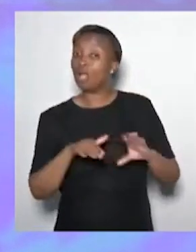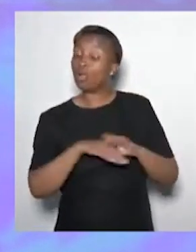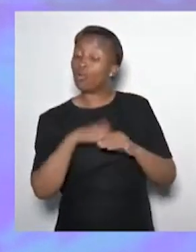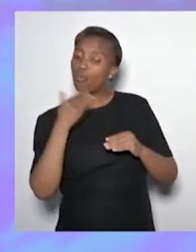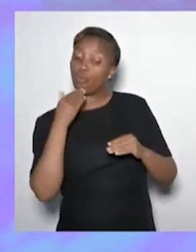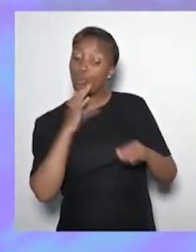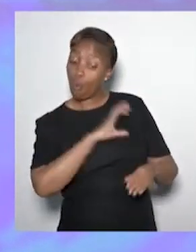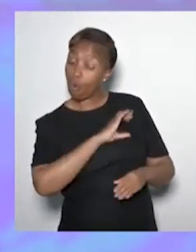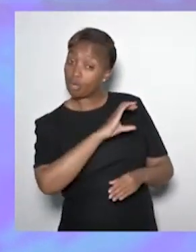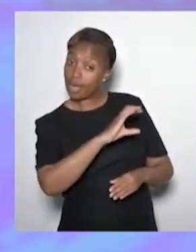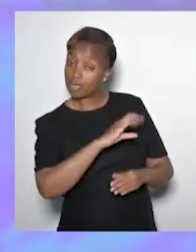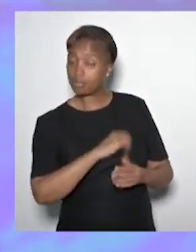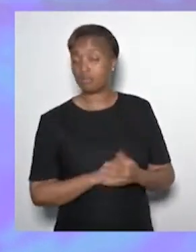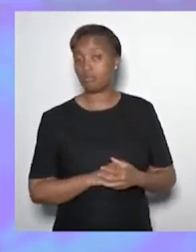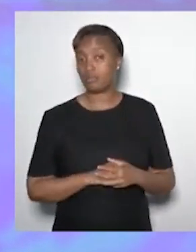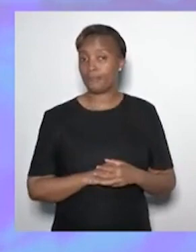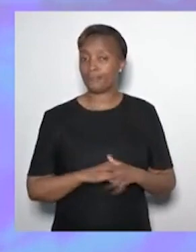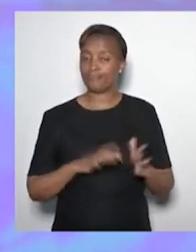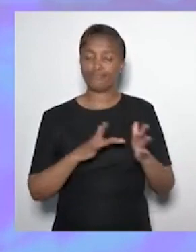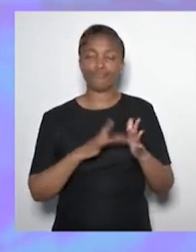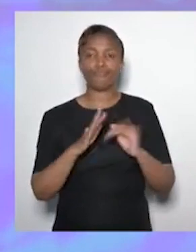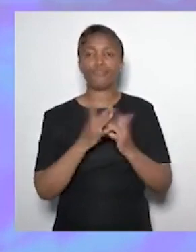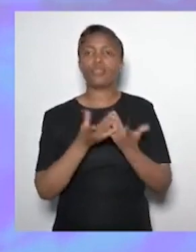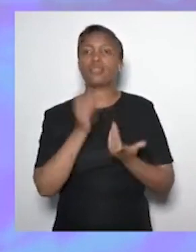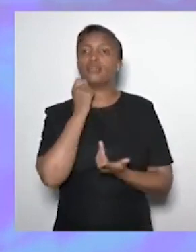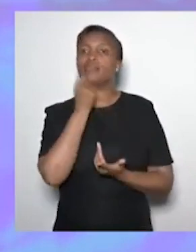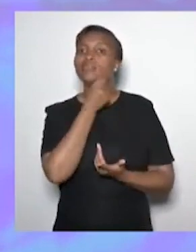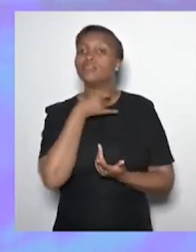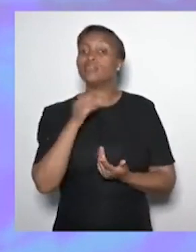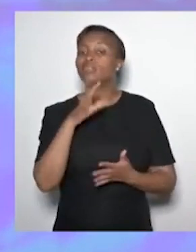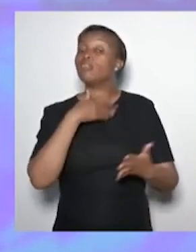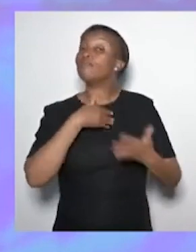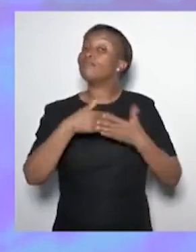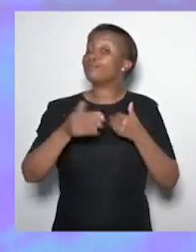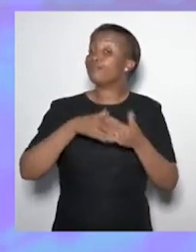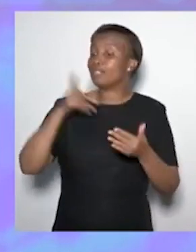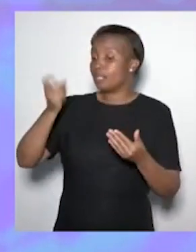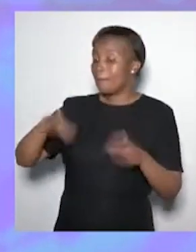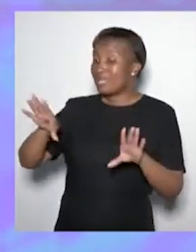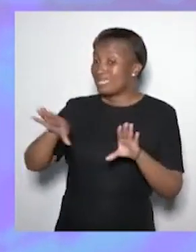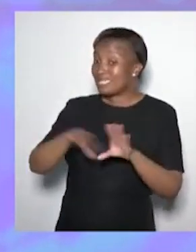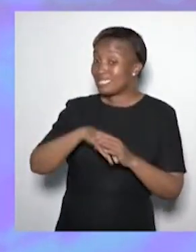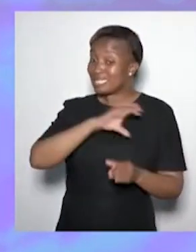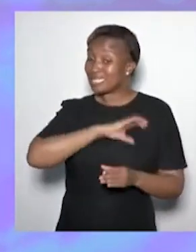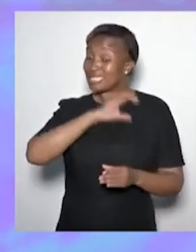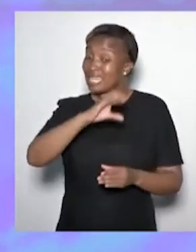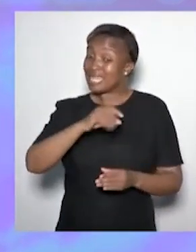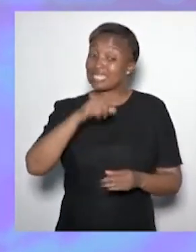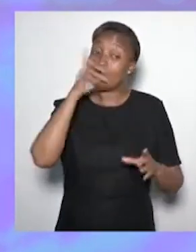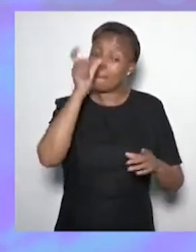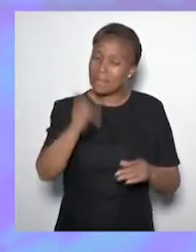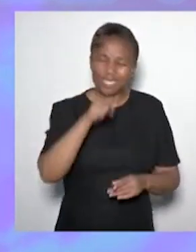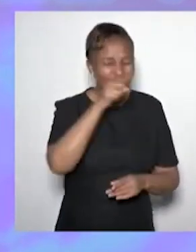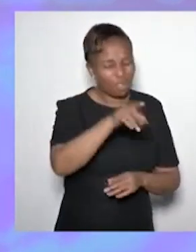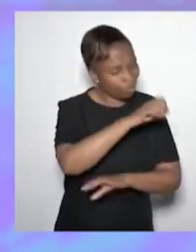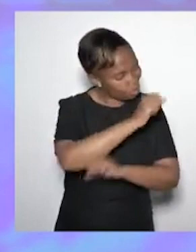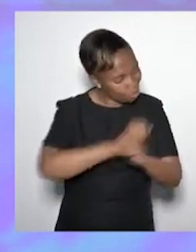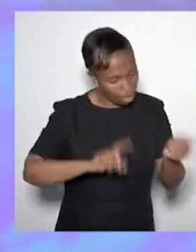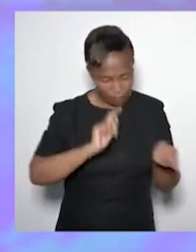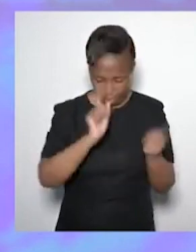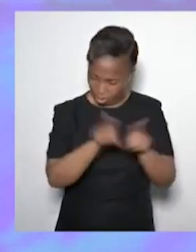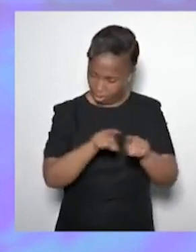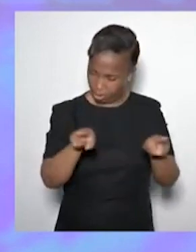Christ. The Bible says, if any person be in Christ, that person is never the same